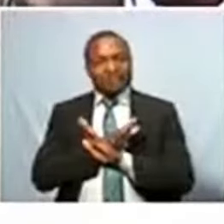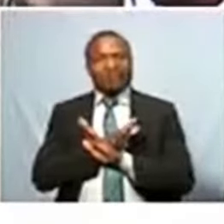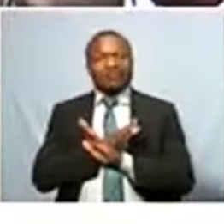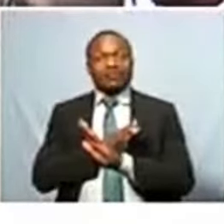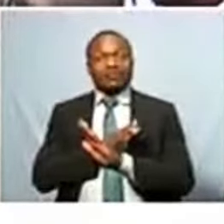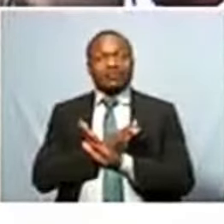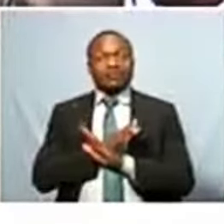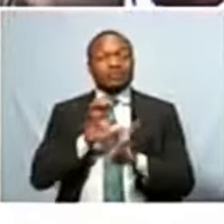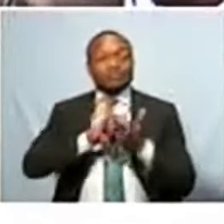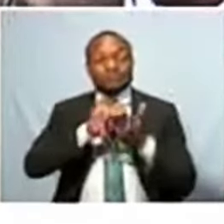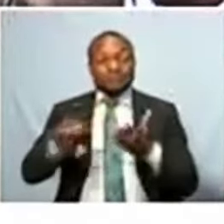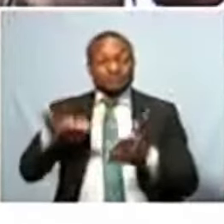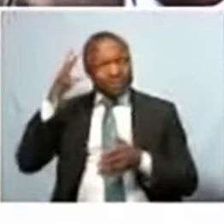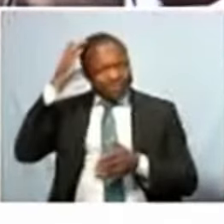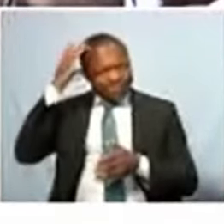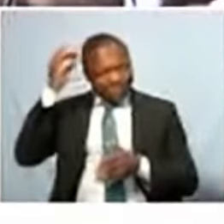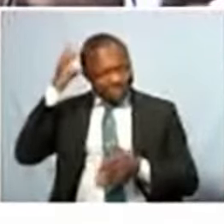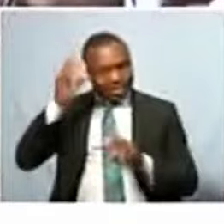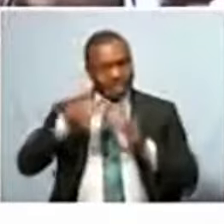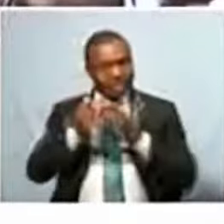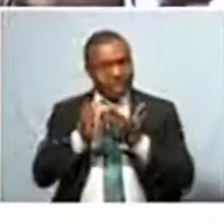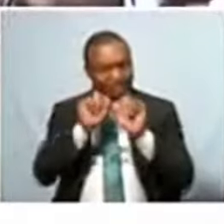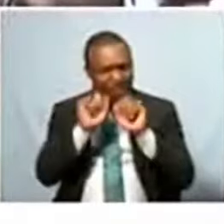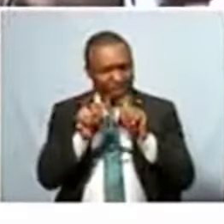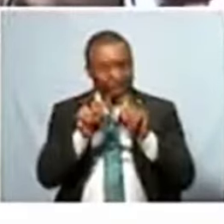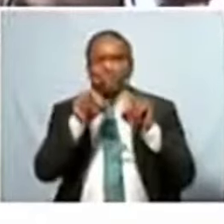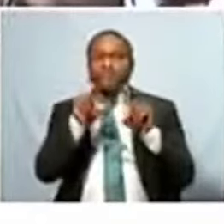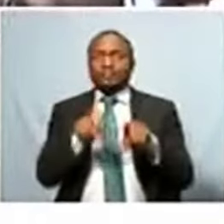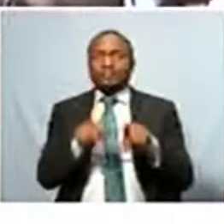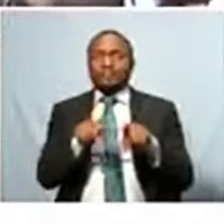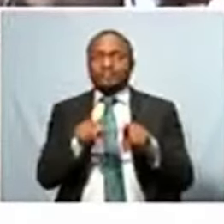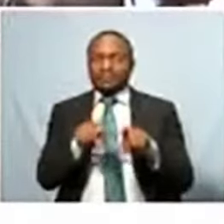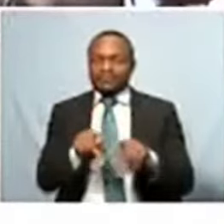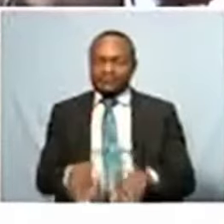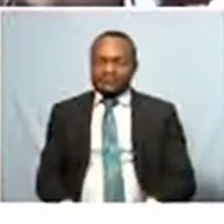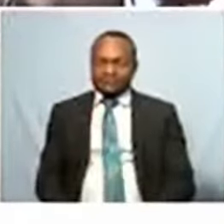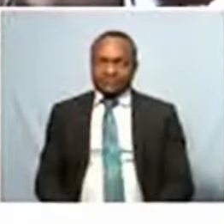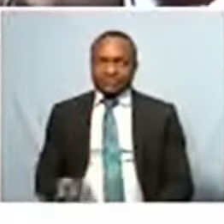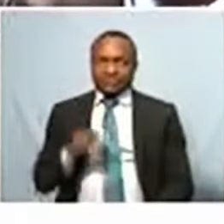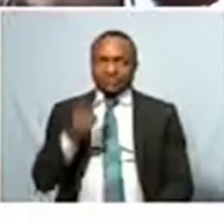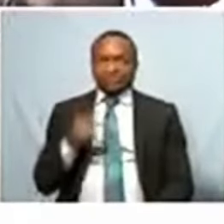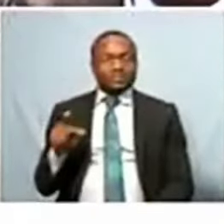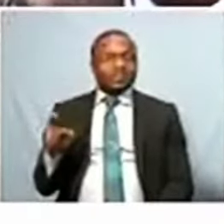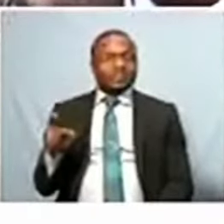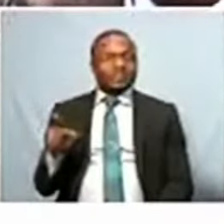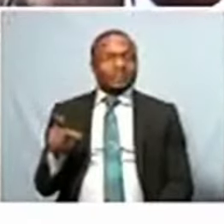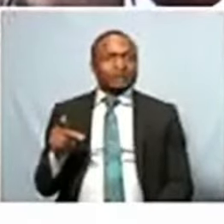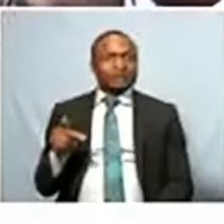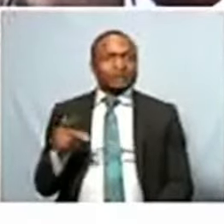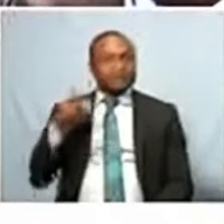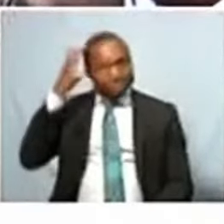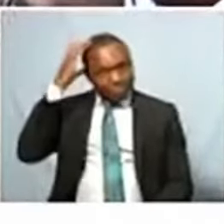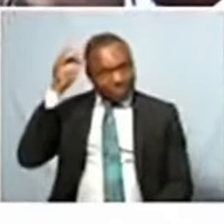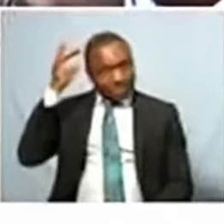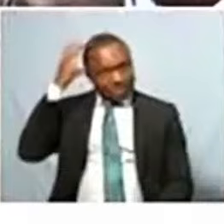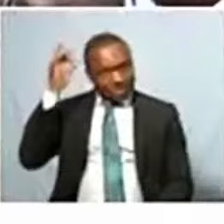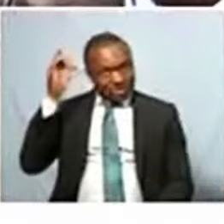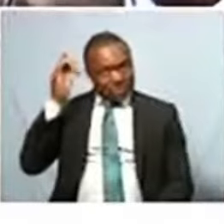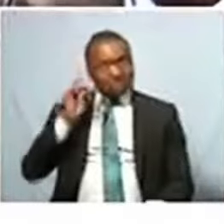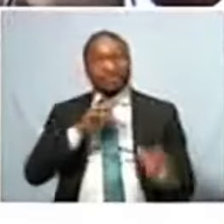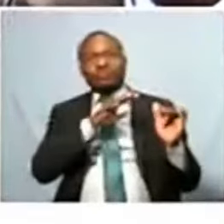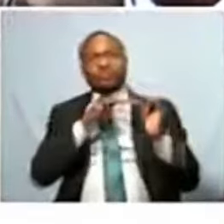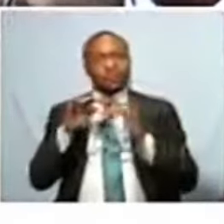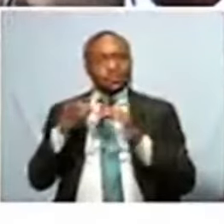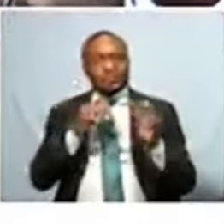away cadarism. How can a person who is a product of cadarism and